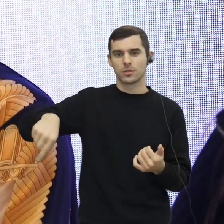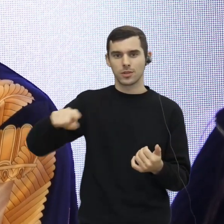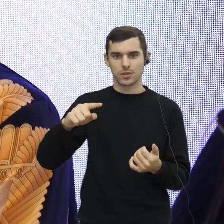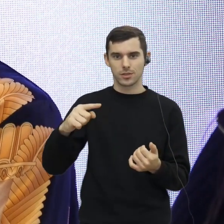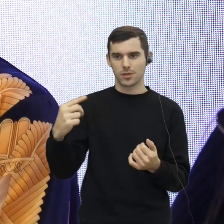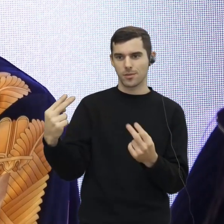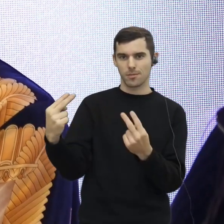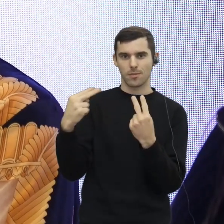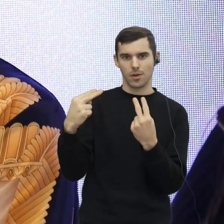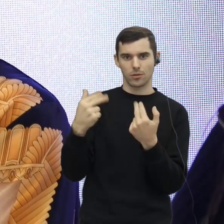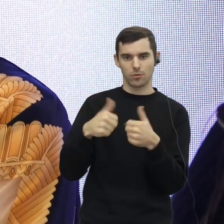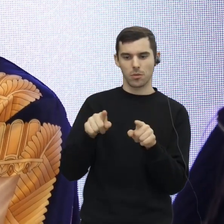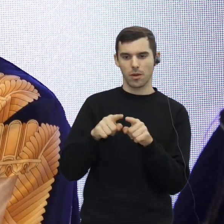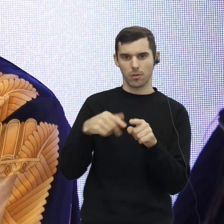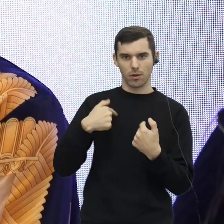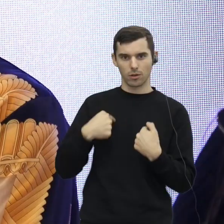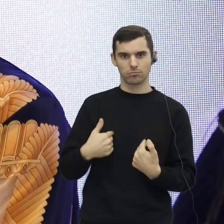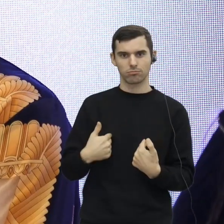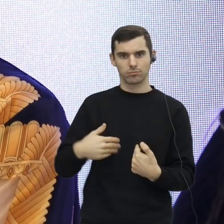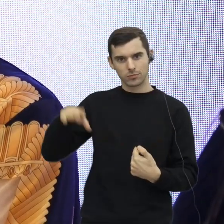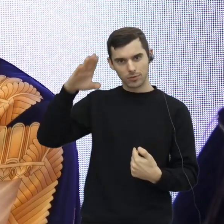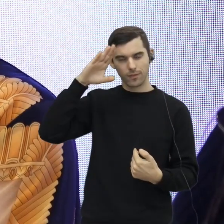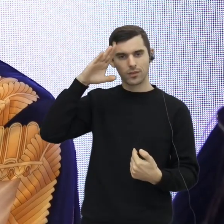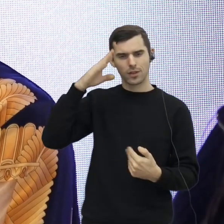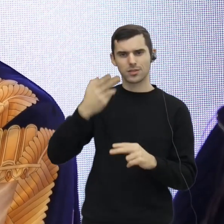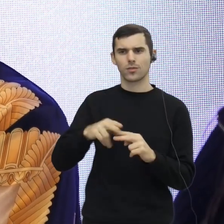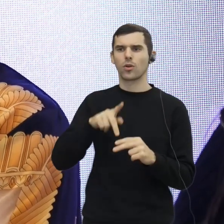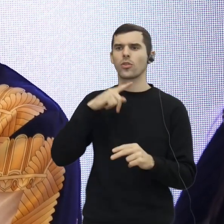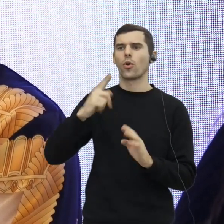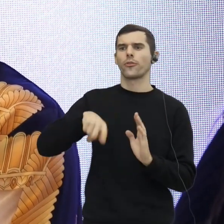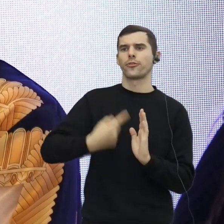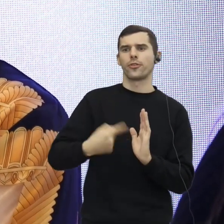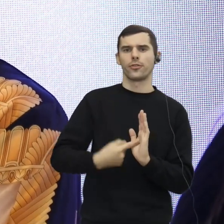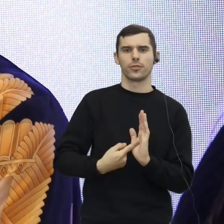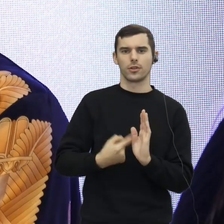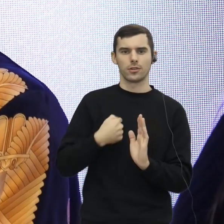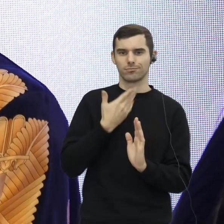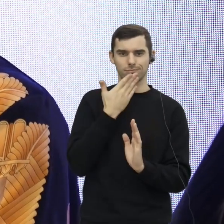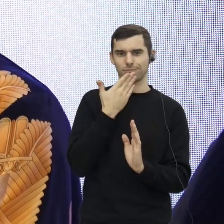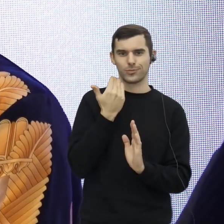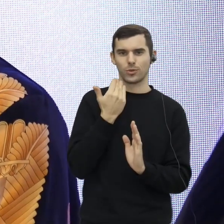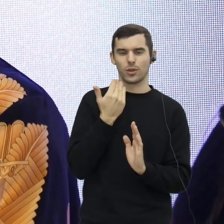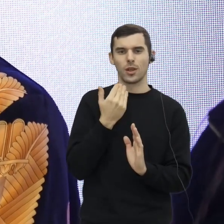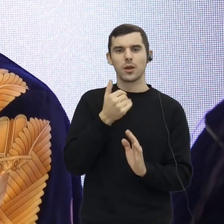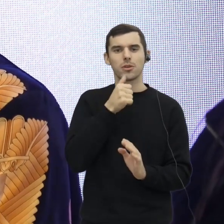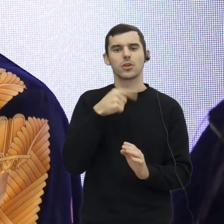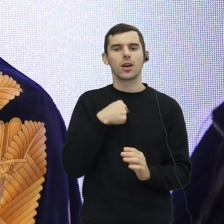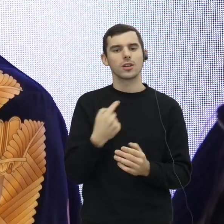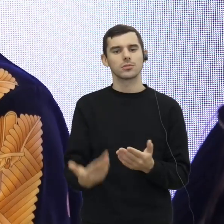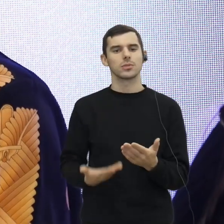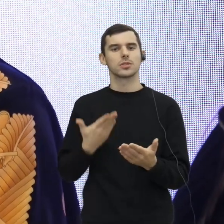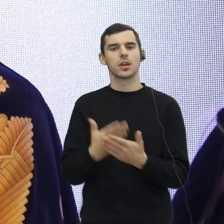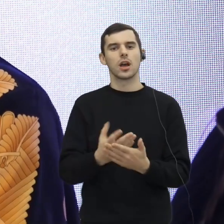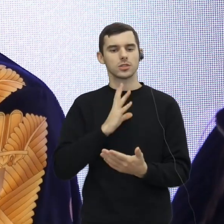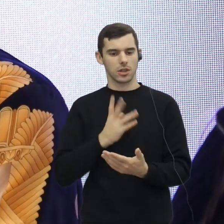much questions. If someone, like, I don't introduce myself as, hey, I'm a trans teacher. But if someone goes and Googles me, they will find out